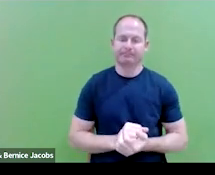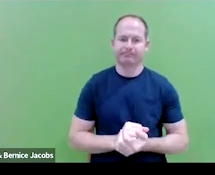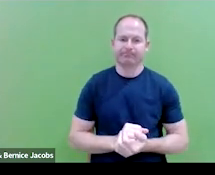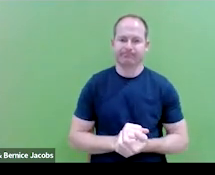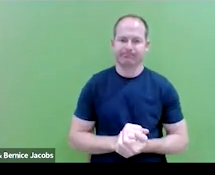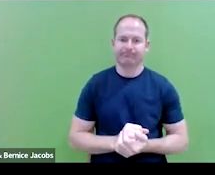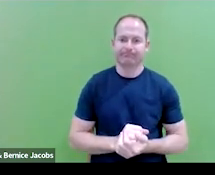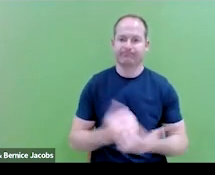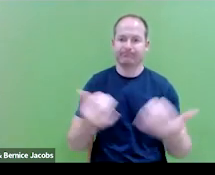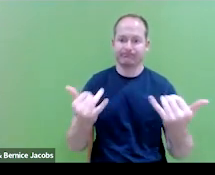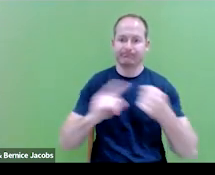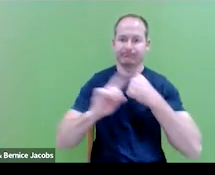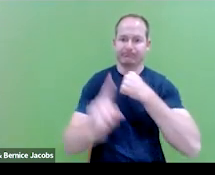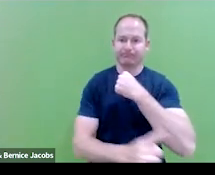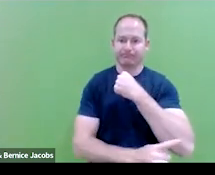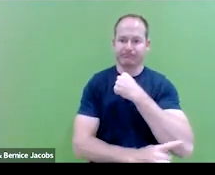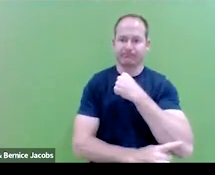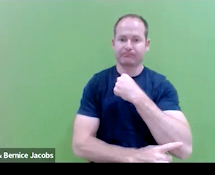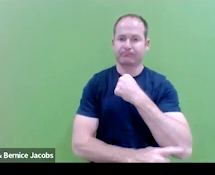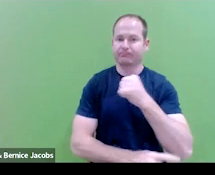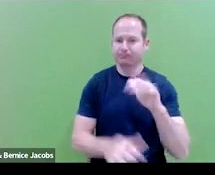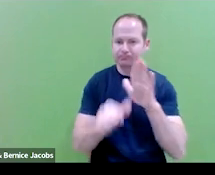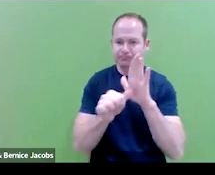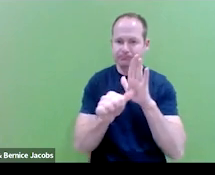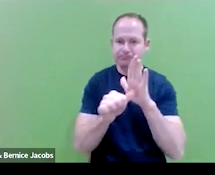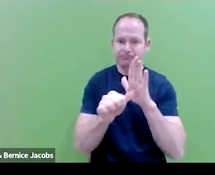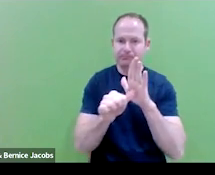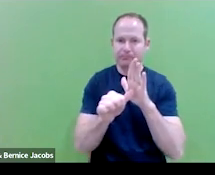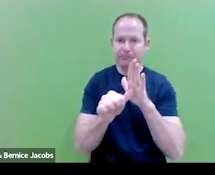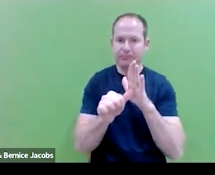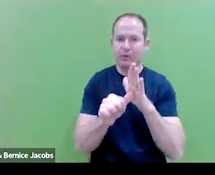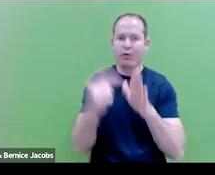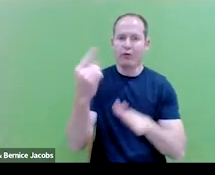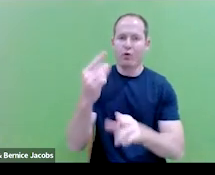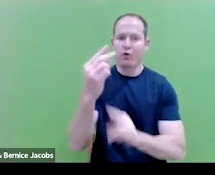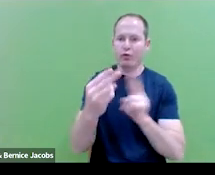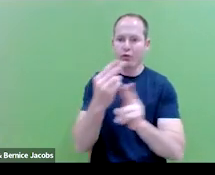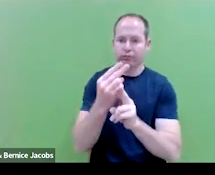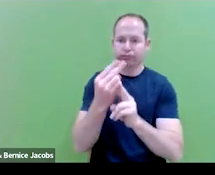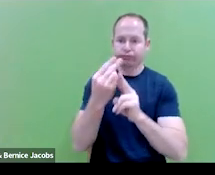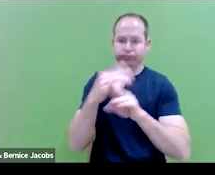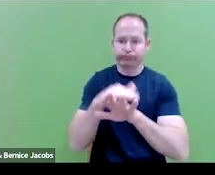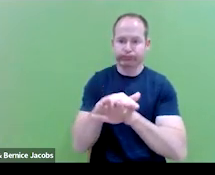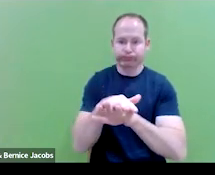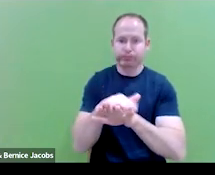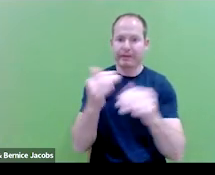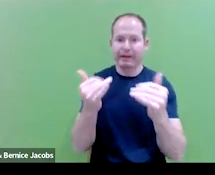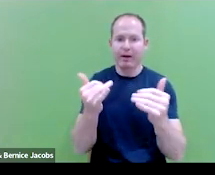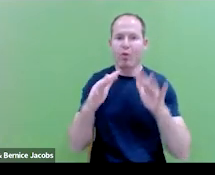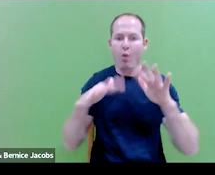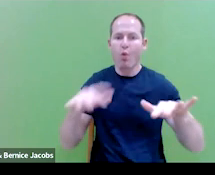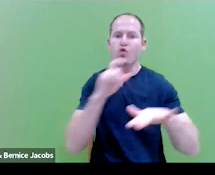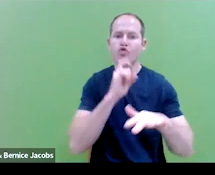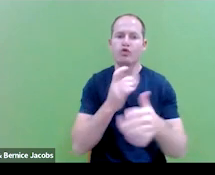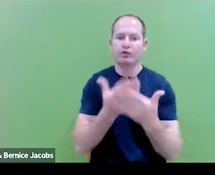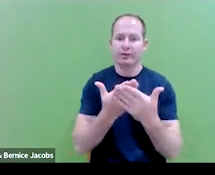So the last piece around attention to detail in universal access is around integration. So the image on the screen